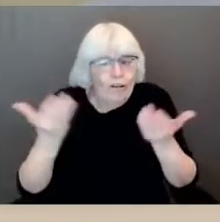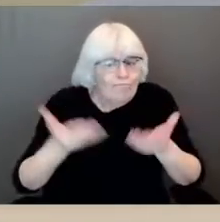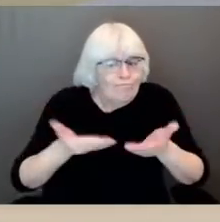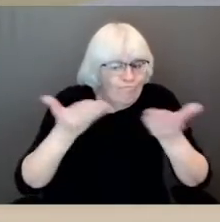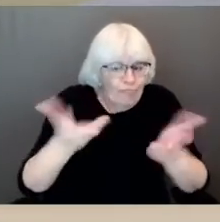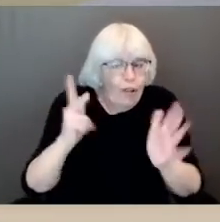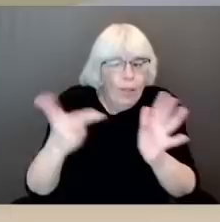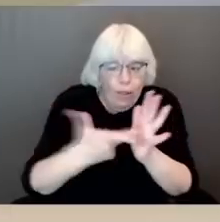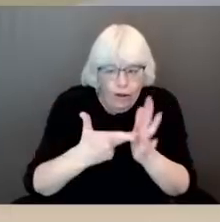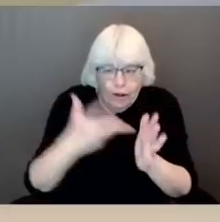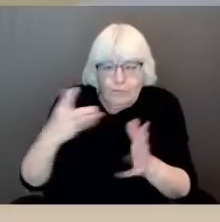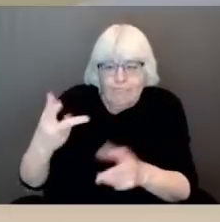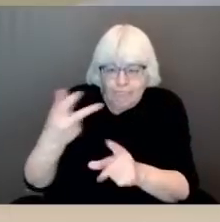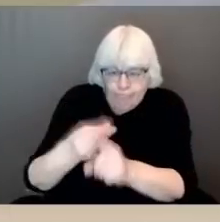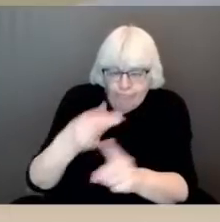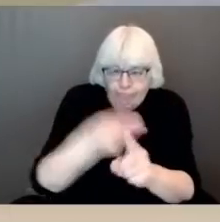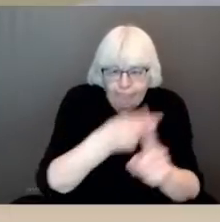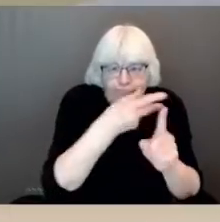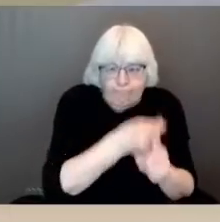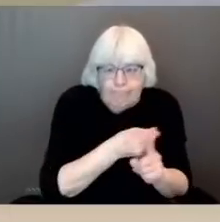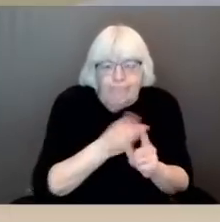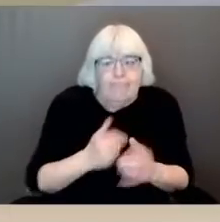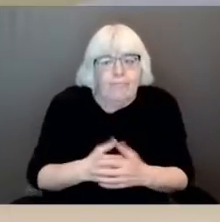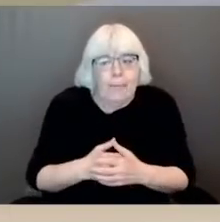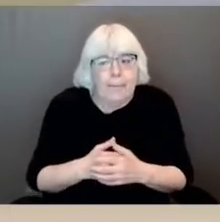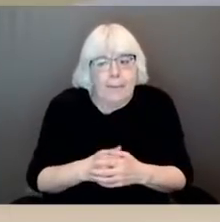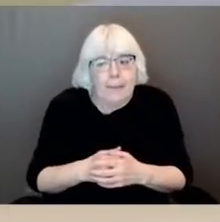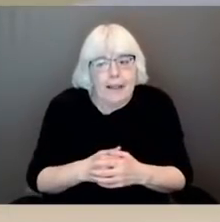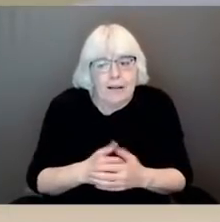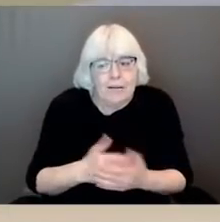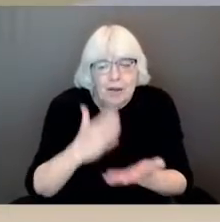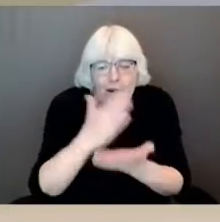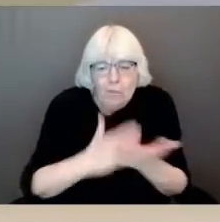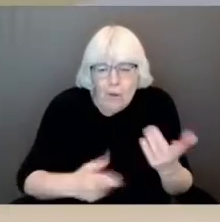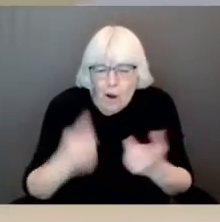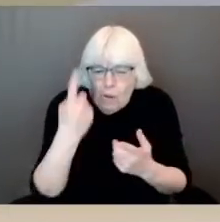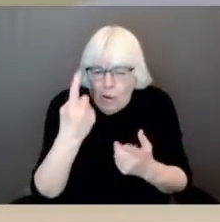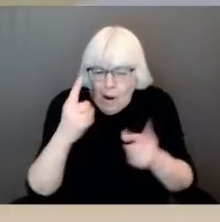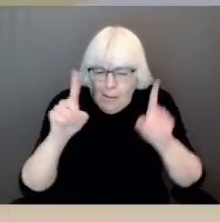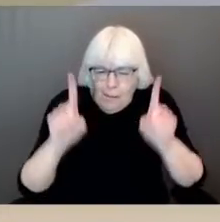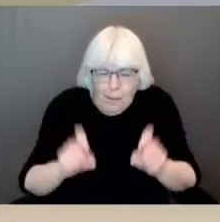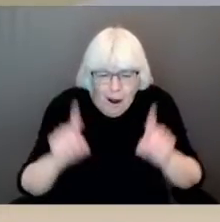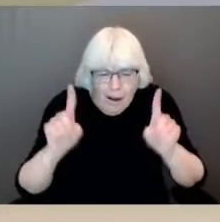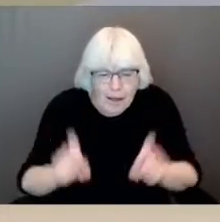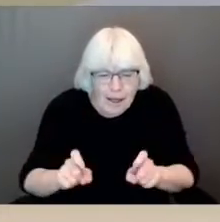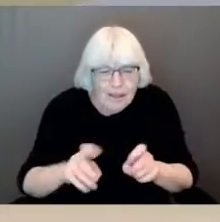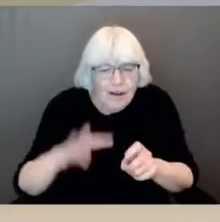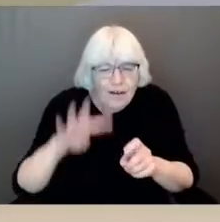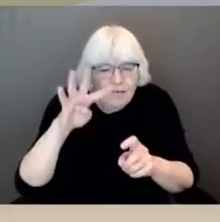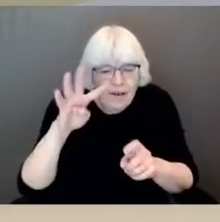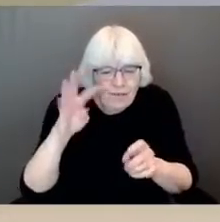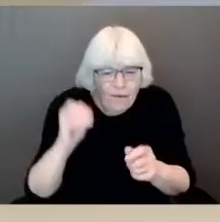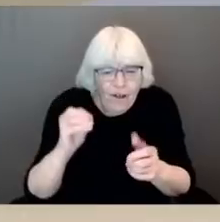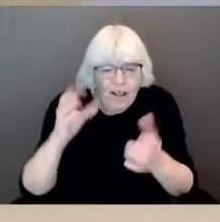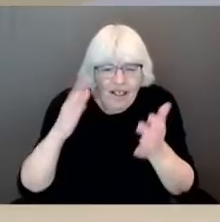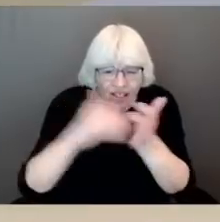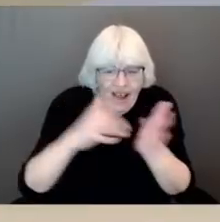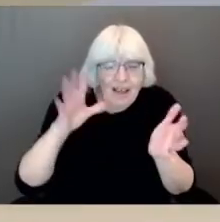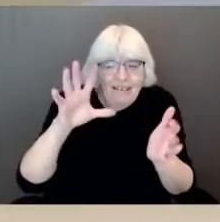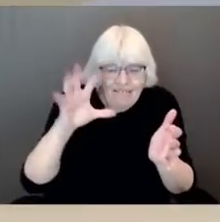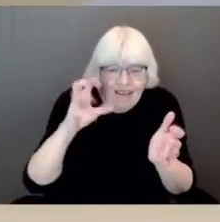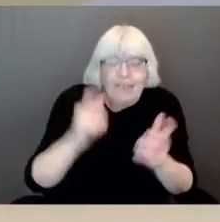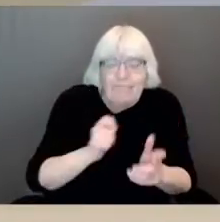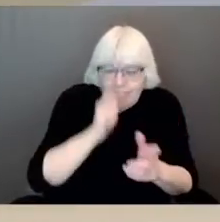As part of a pilot project, we have distributed 4,500 Lucira at-home test kits to families with young children in